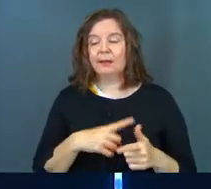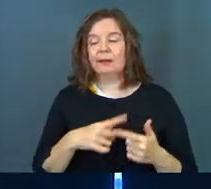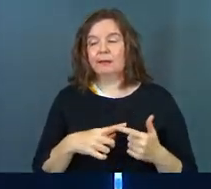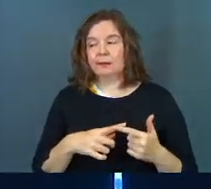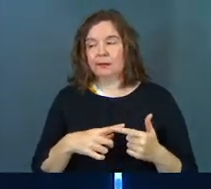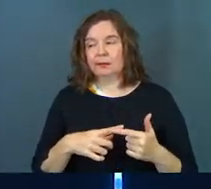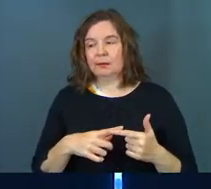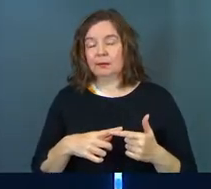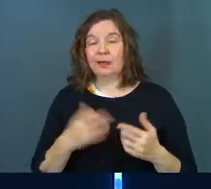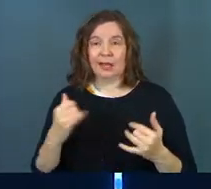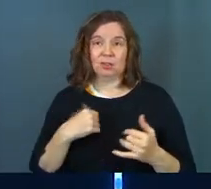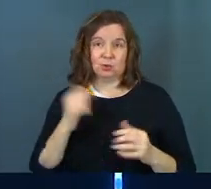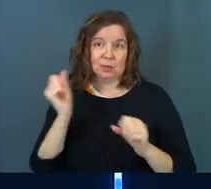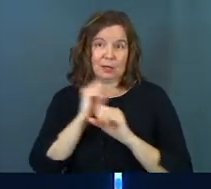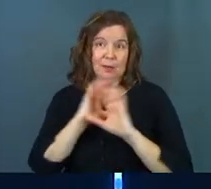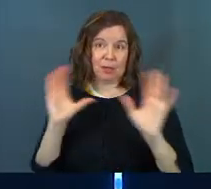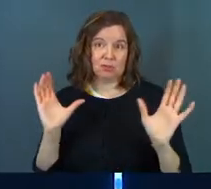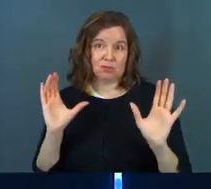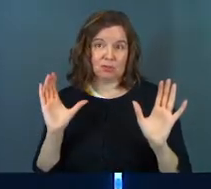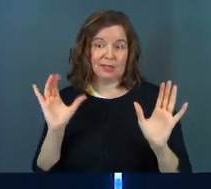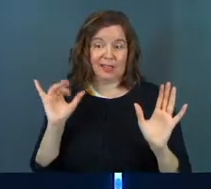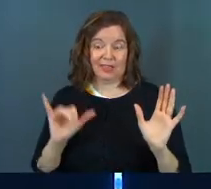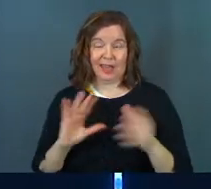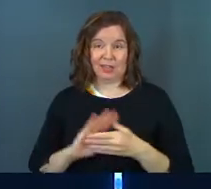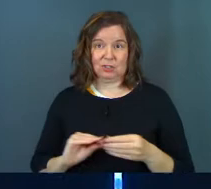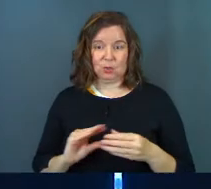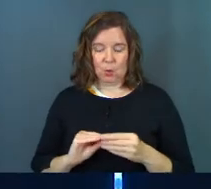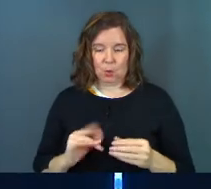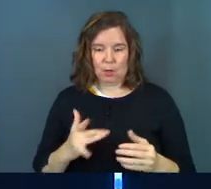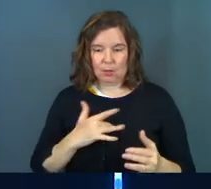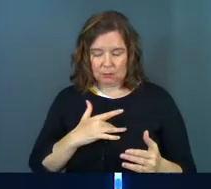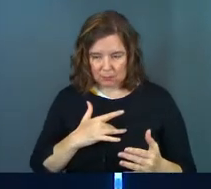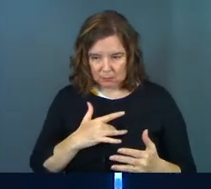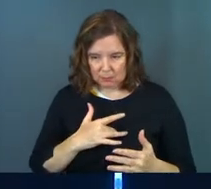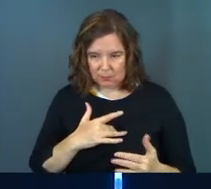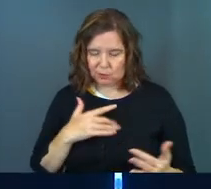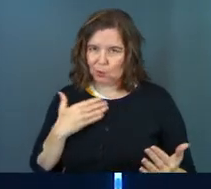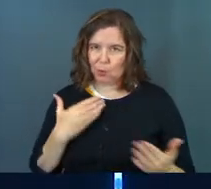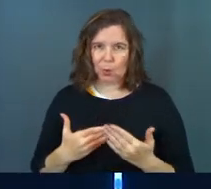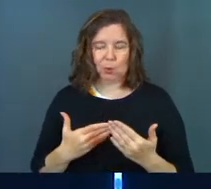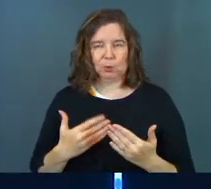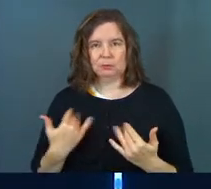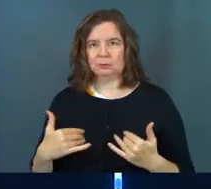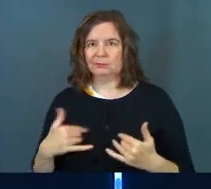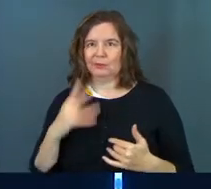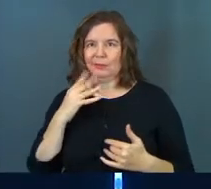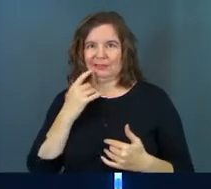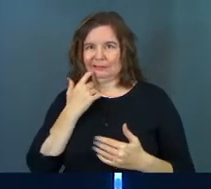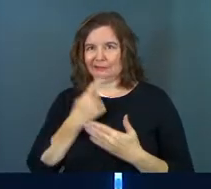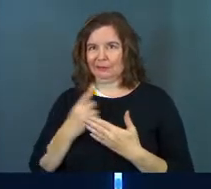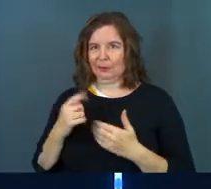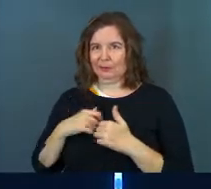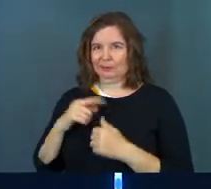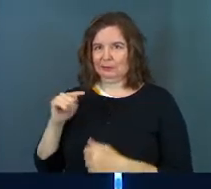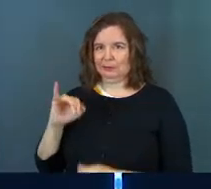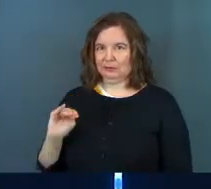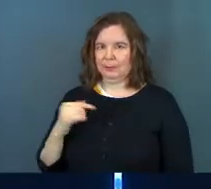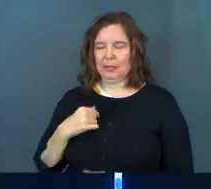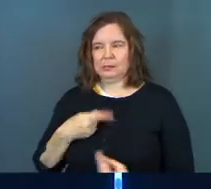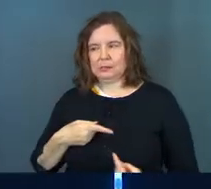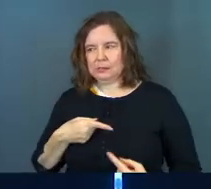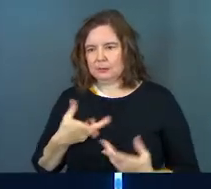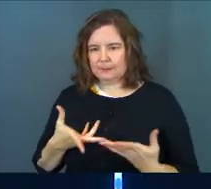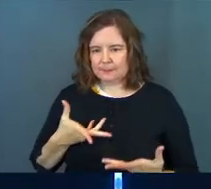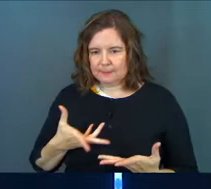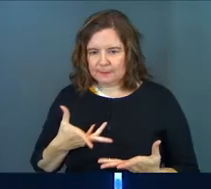And as you can imagine, that story was just a little bit too close for comfort. And I was